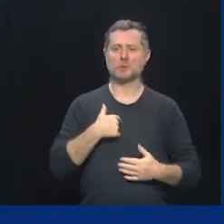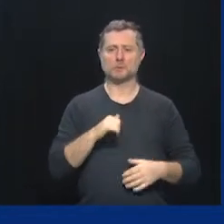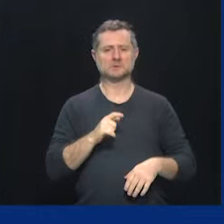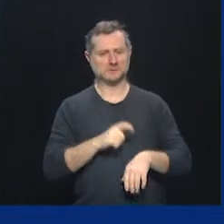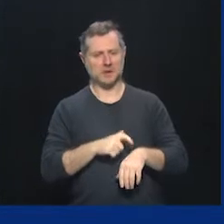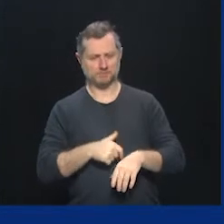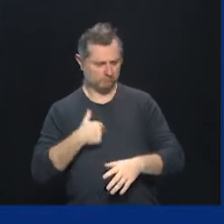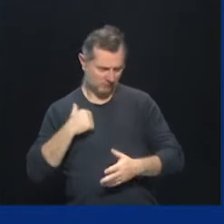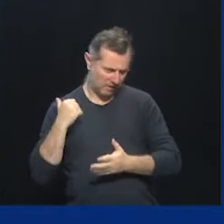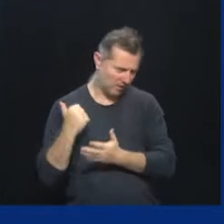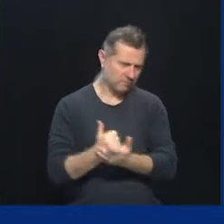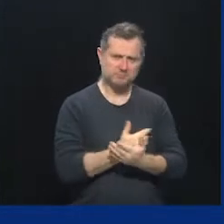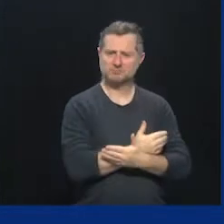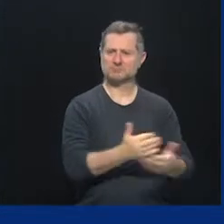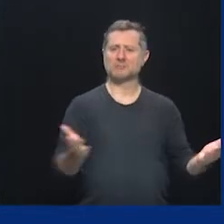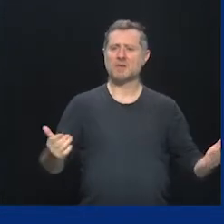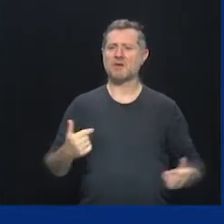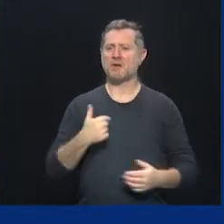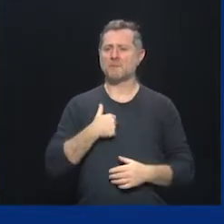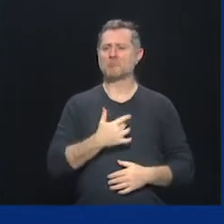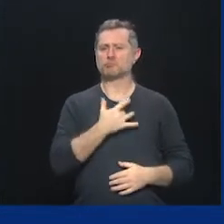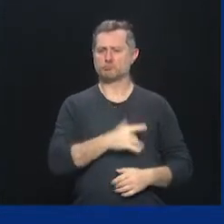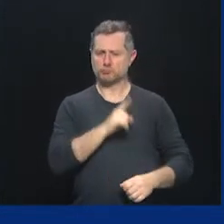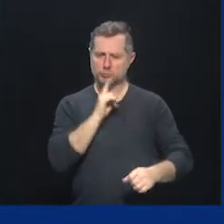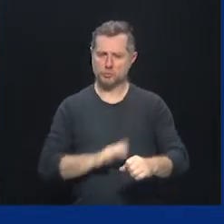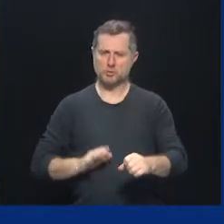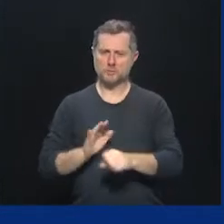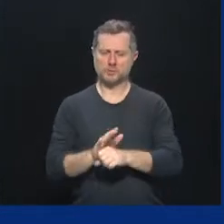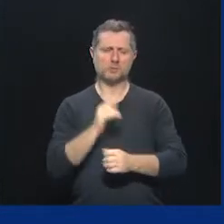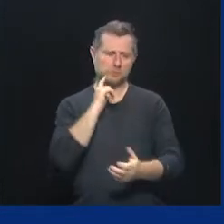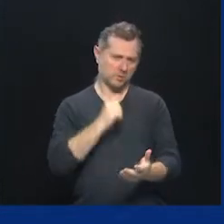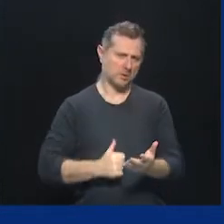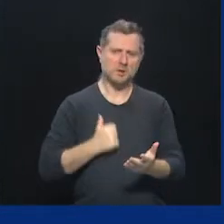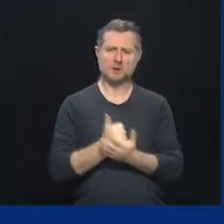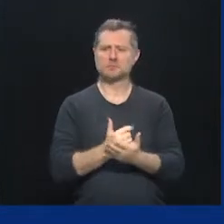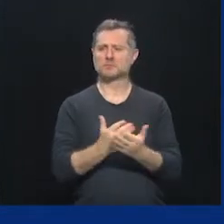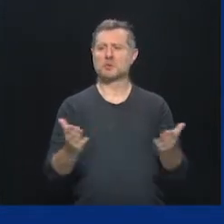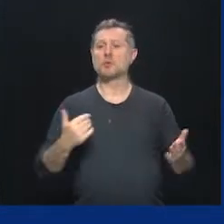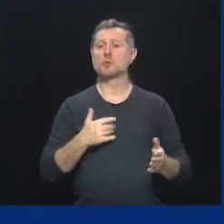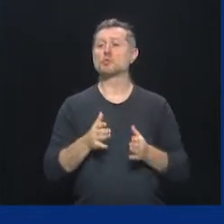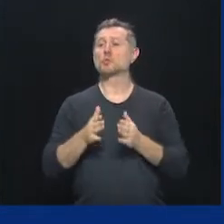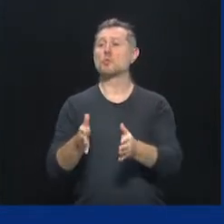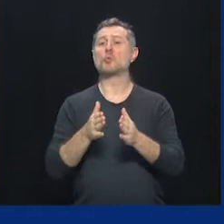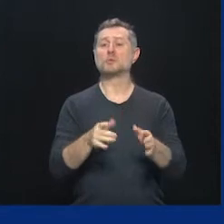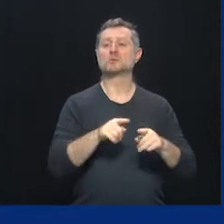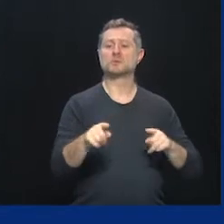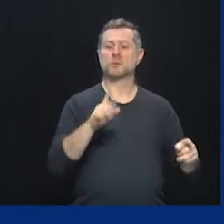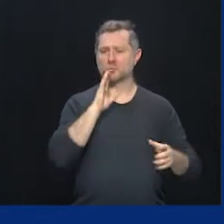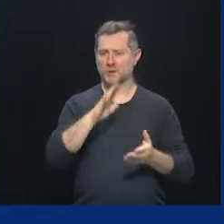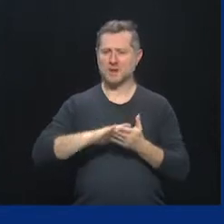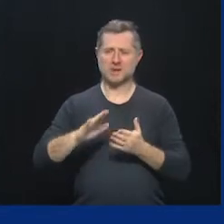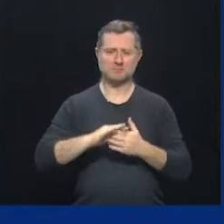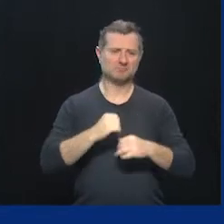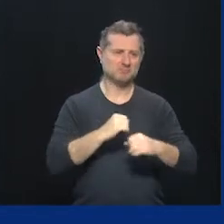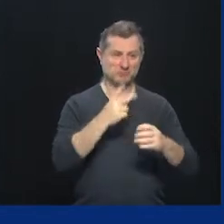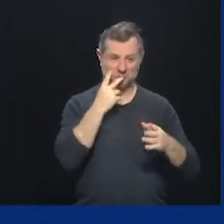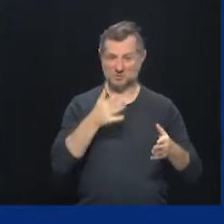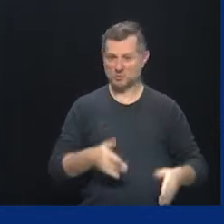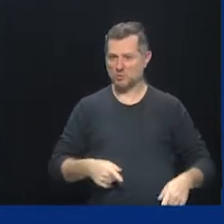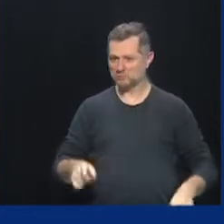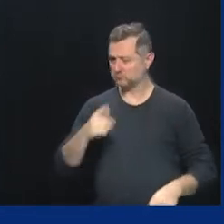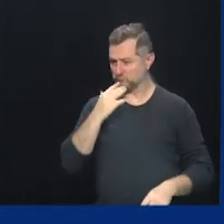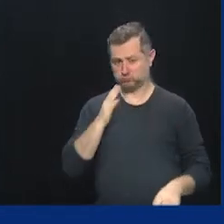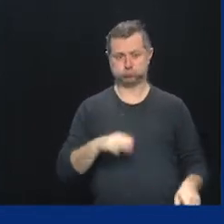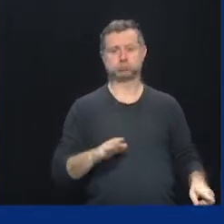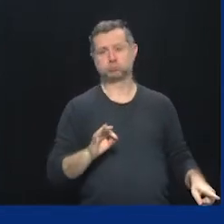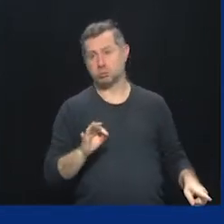them, and I promise we'll be there. The road cleanup continues. This is not the worst road, but you can see already what's happening, that some of these cars